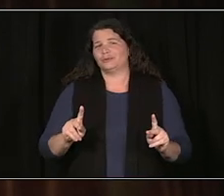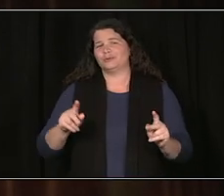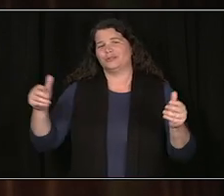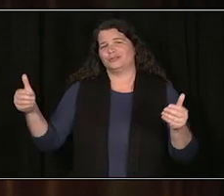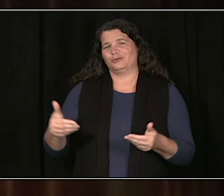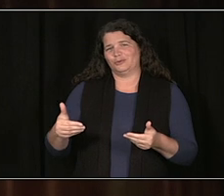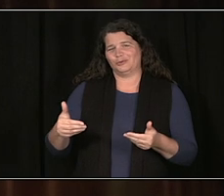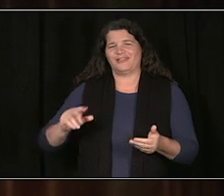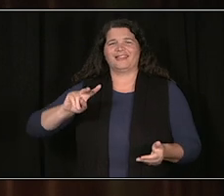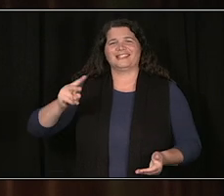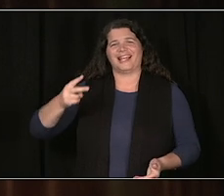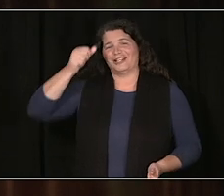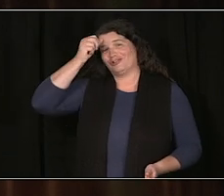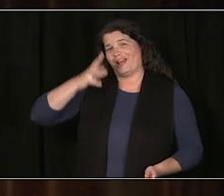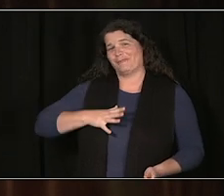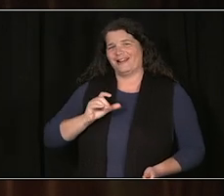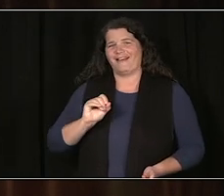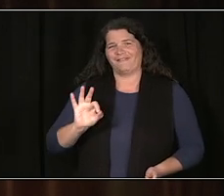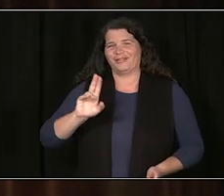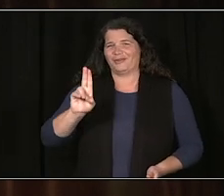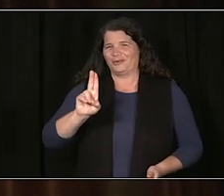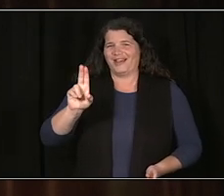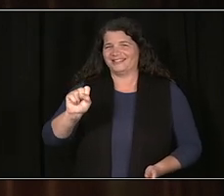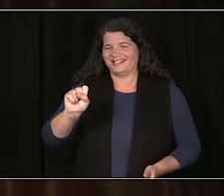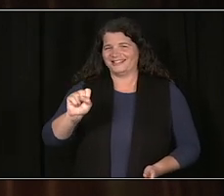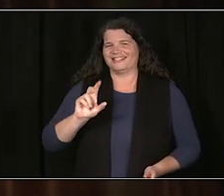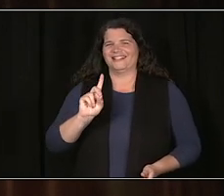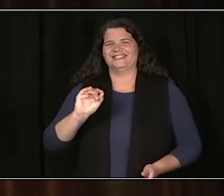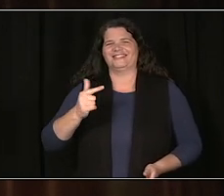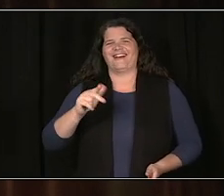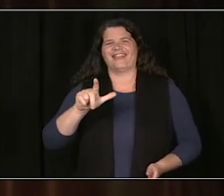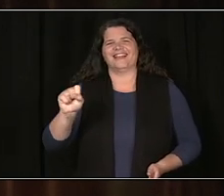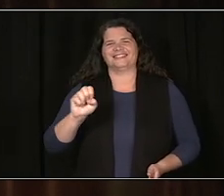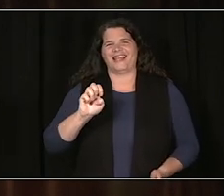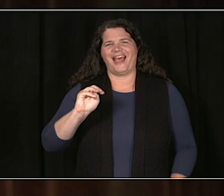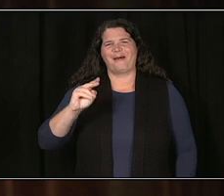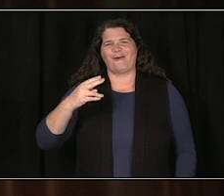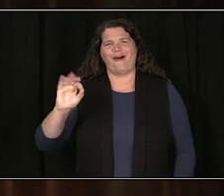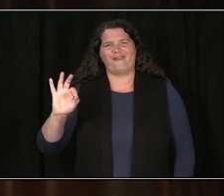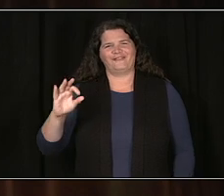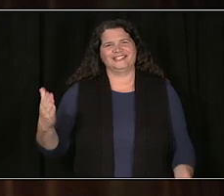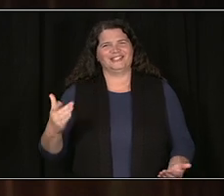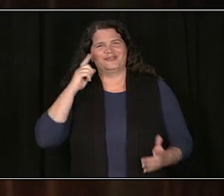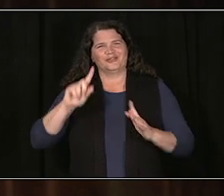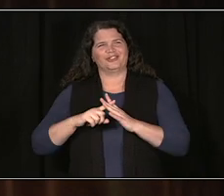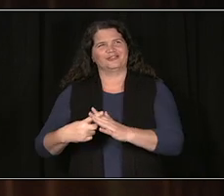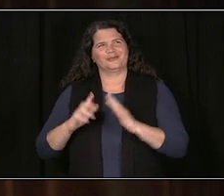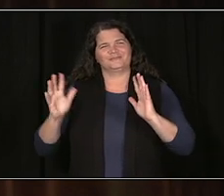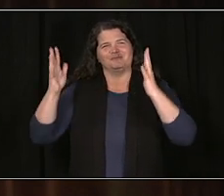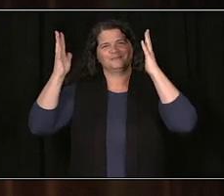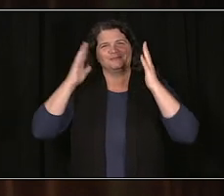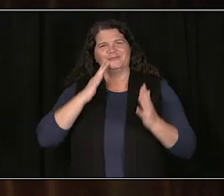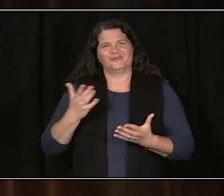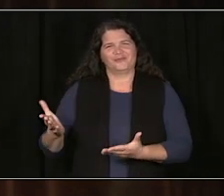second gentleman of the United States, Douglas Emhoff, here to kick things off for us. Please, everybody, put your hands together for Mr. Emhoff. Thank